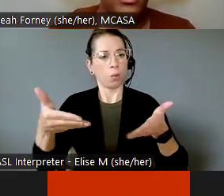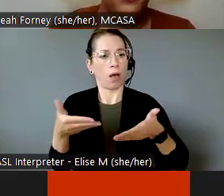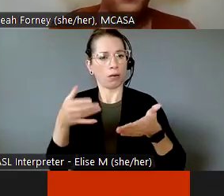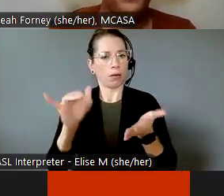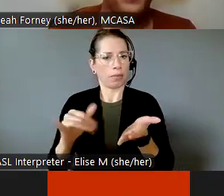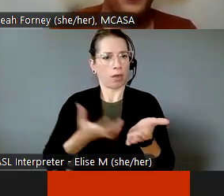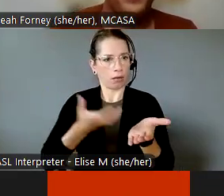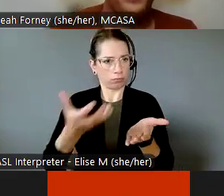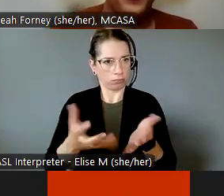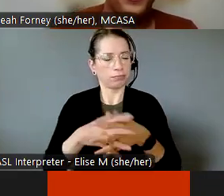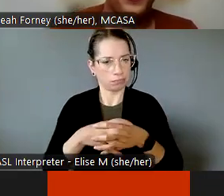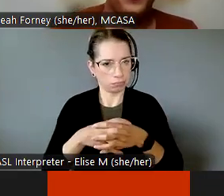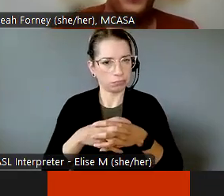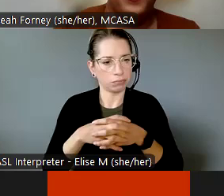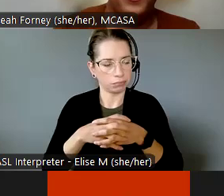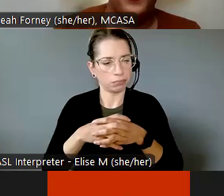Okay.